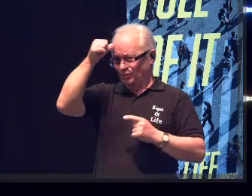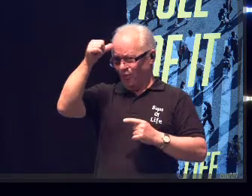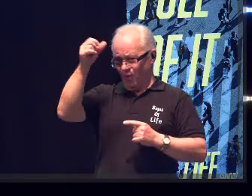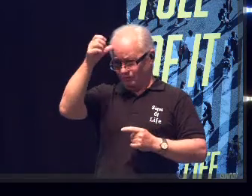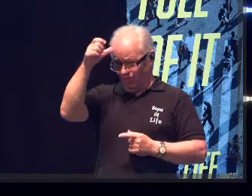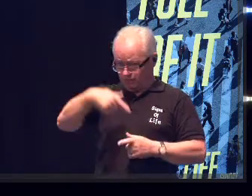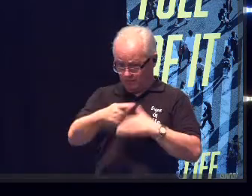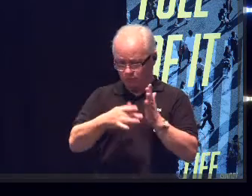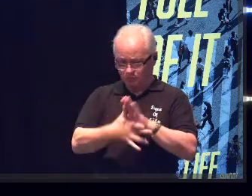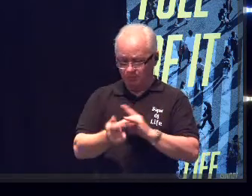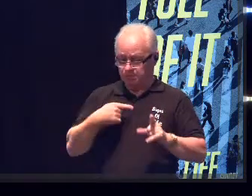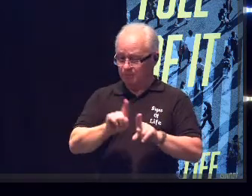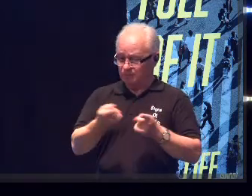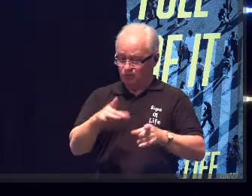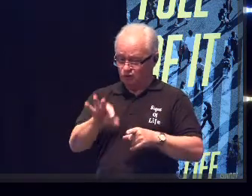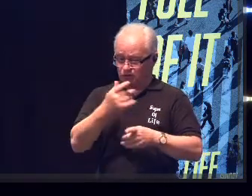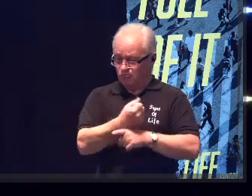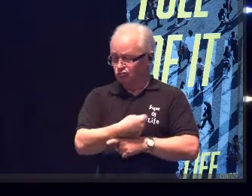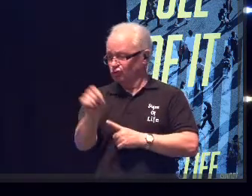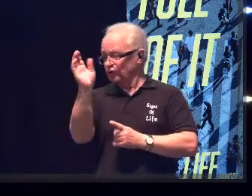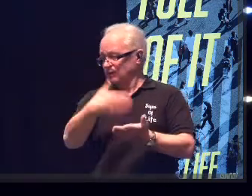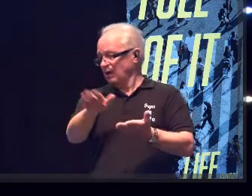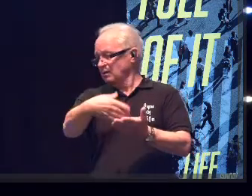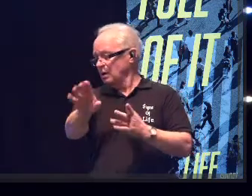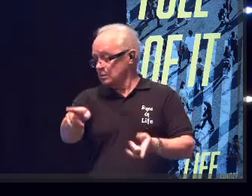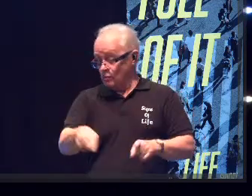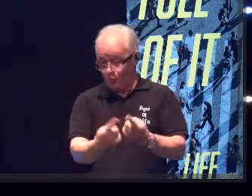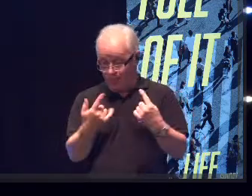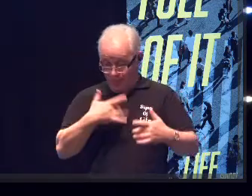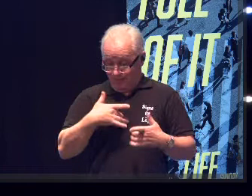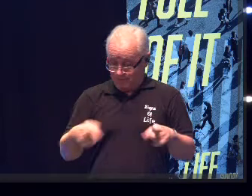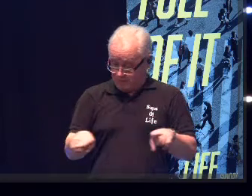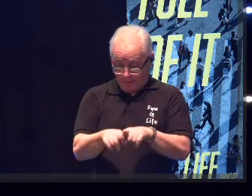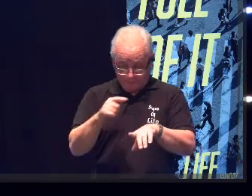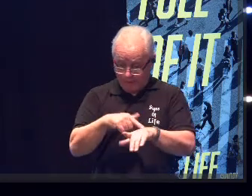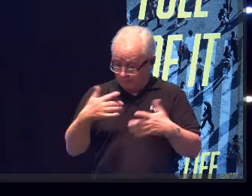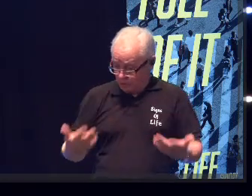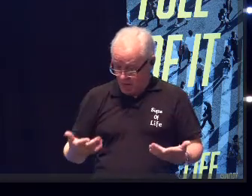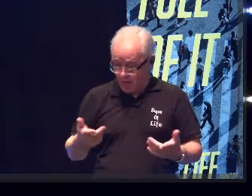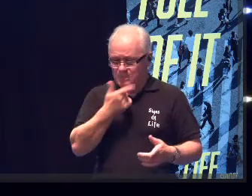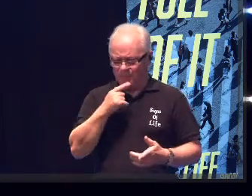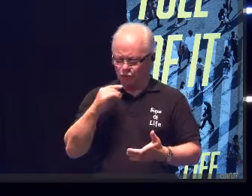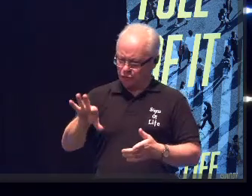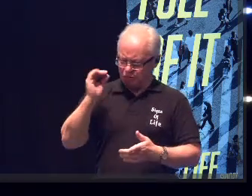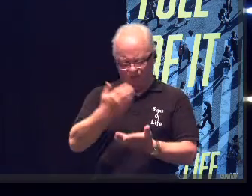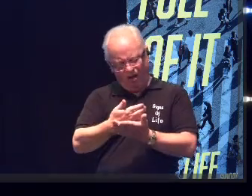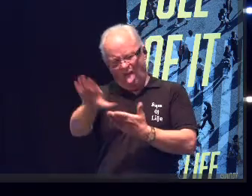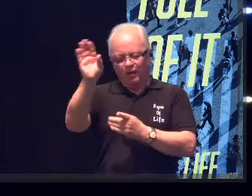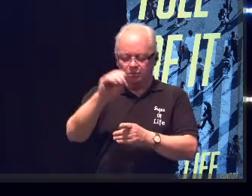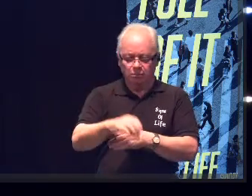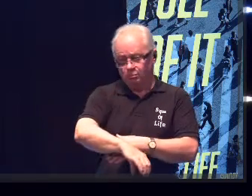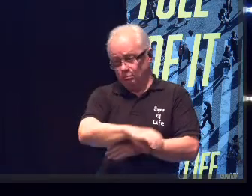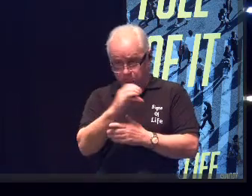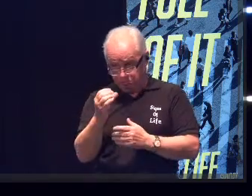it. And we live in that time here now. Now, I would argue that that's mostly because